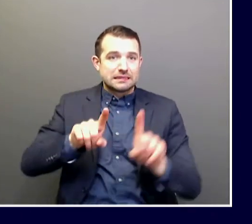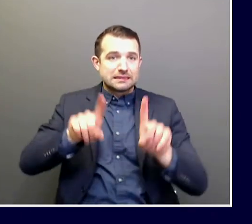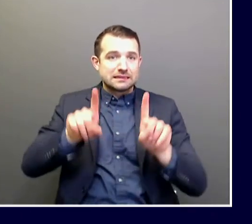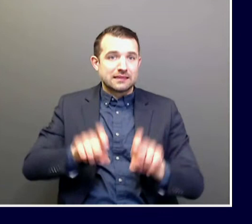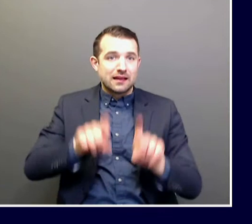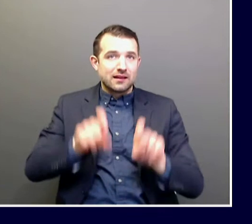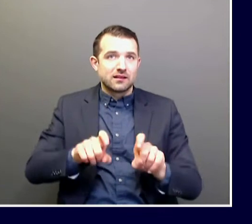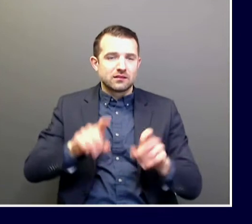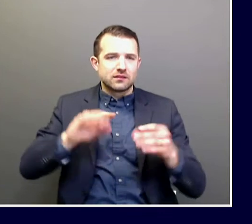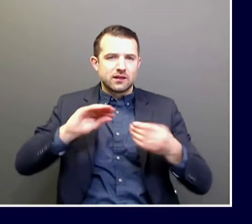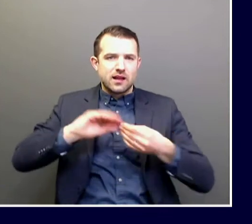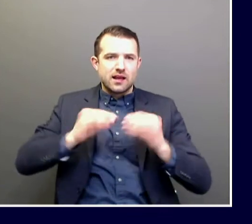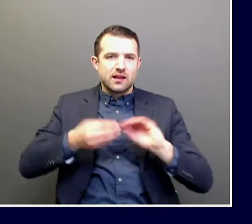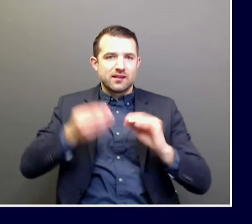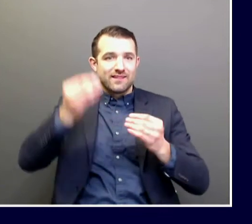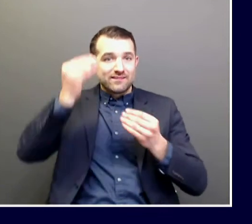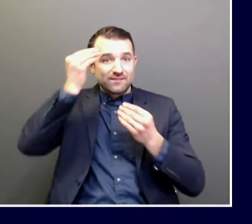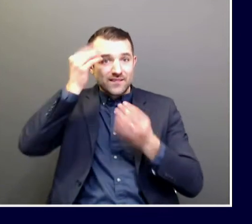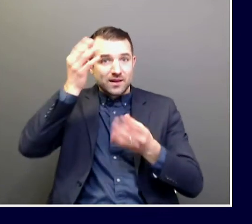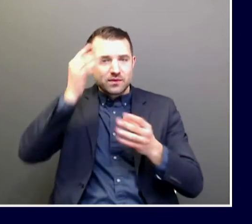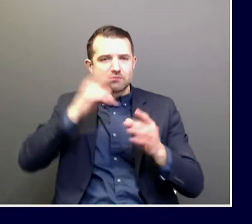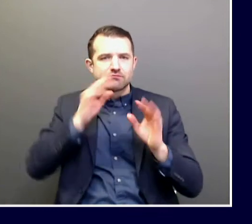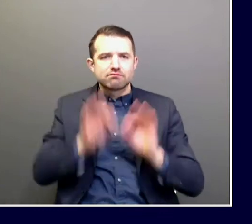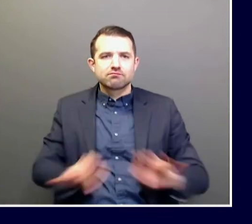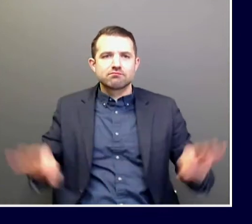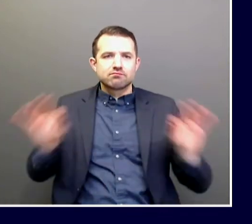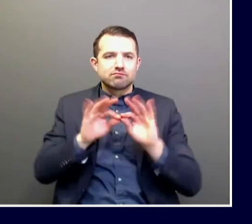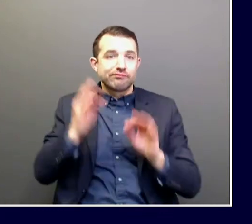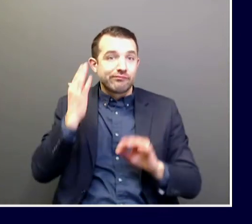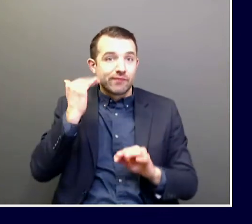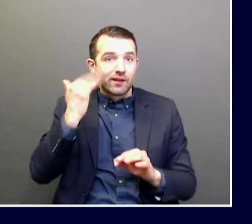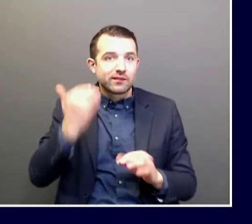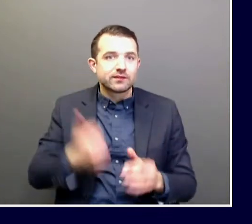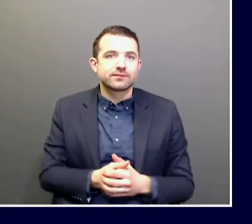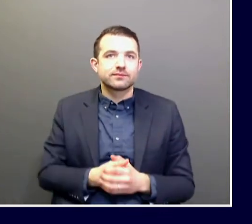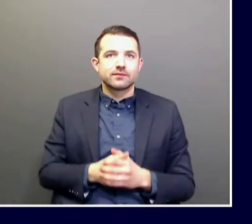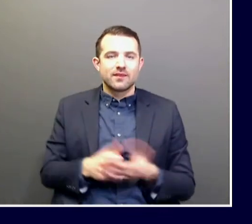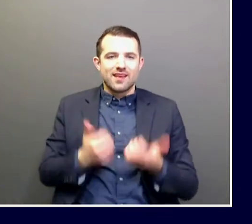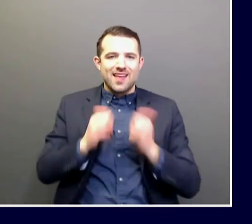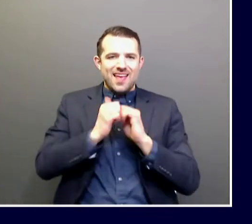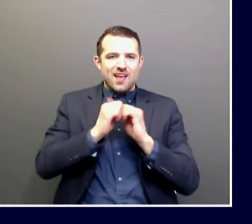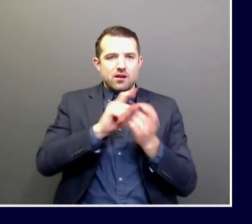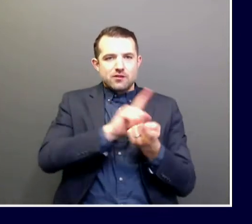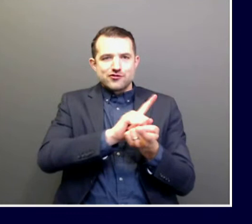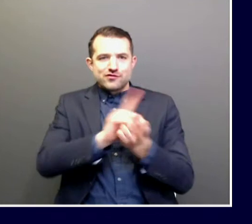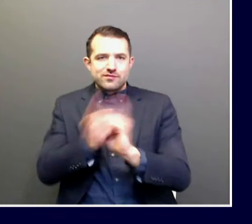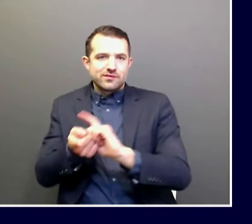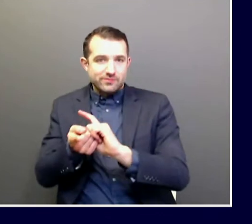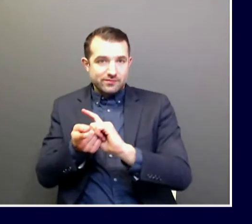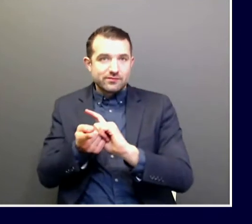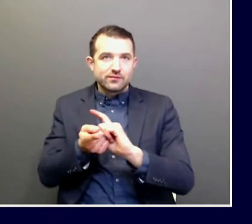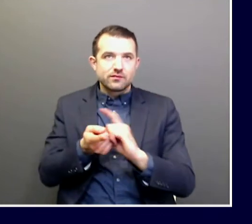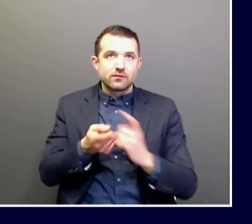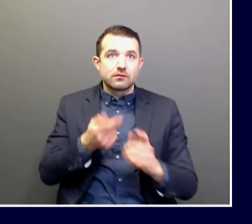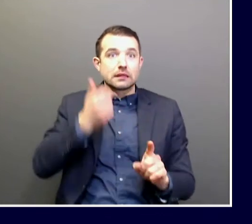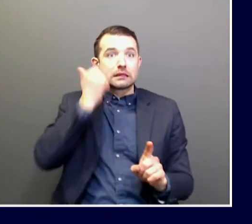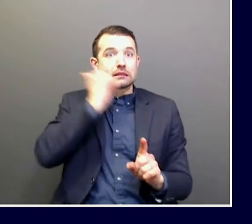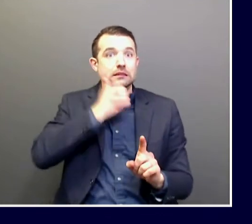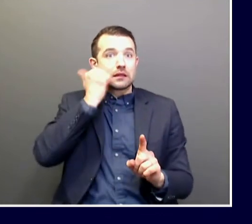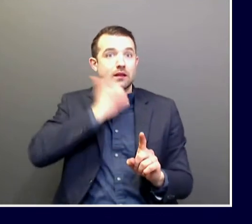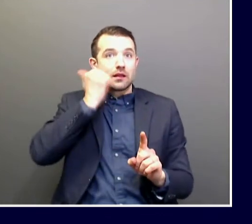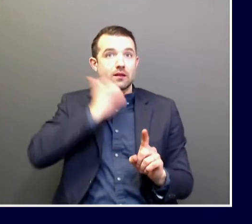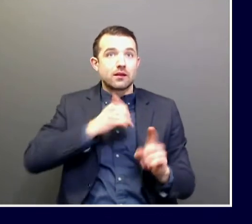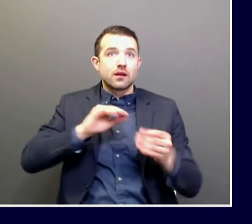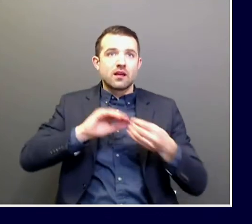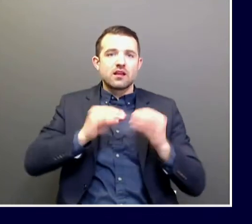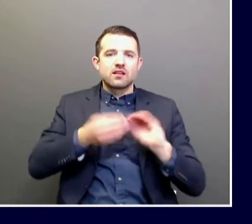useful because of how it may change. It's less useful on a day-to-day basis, but more useful on a week-to-week basis